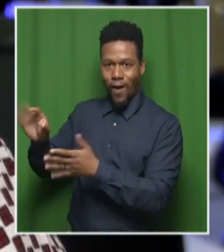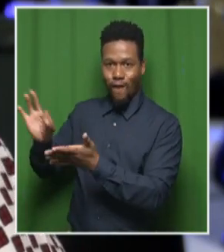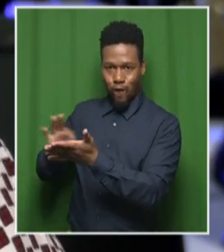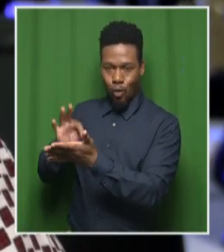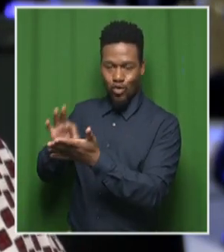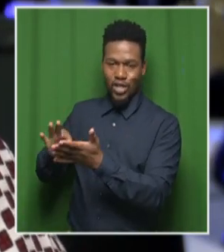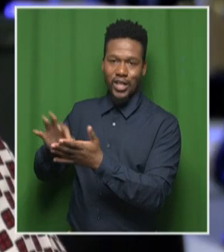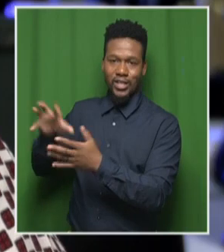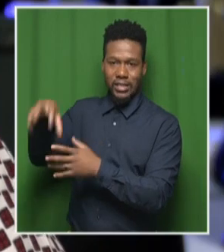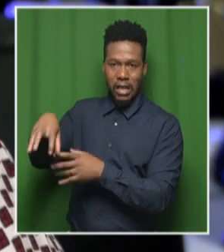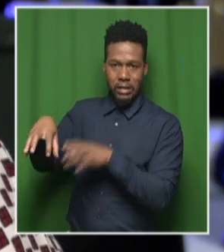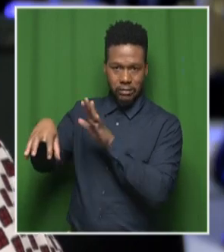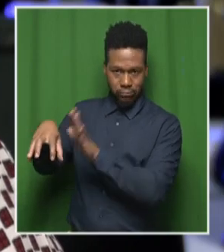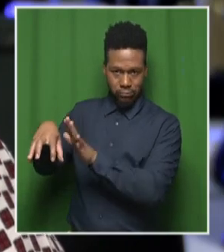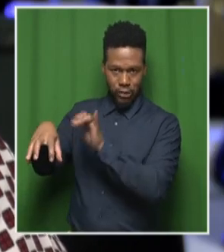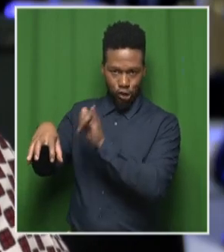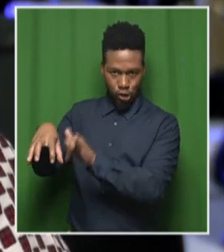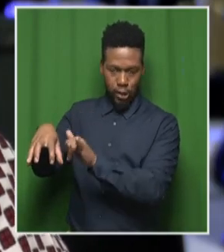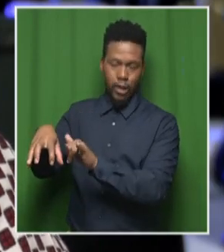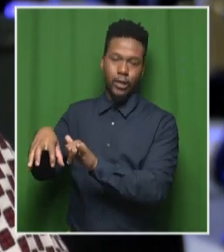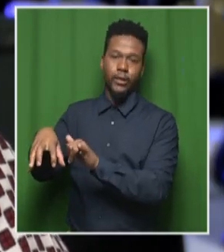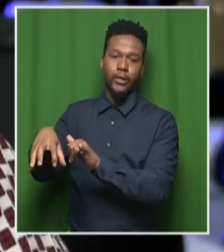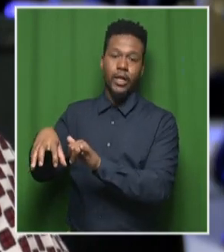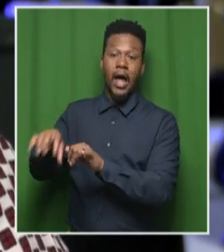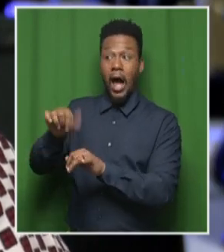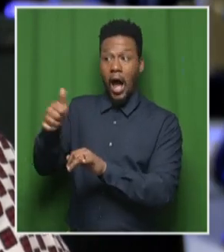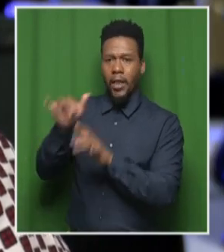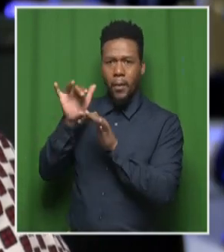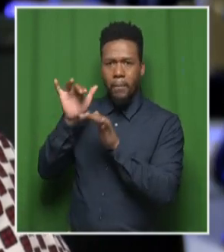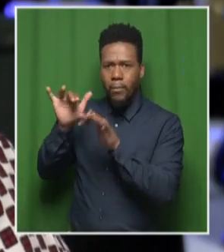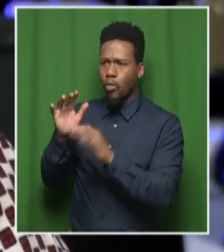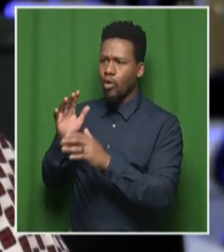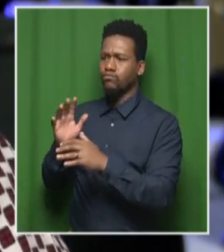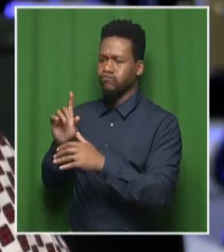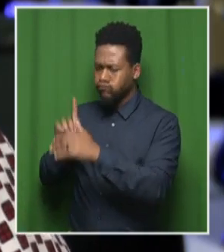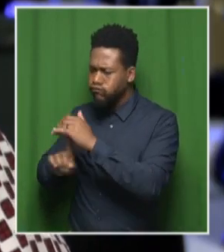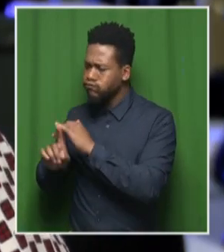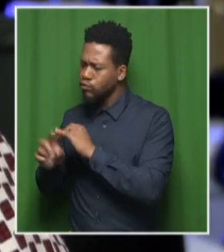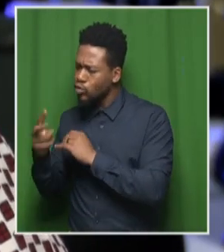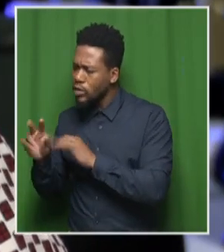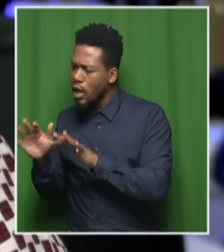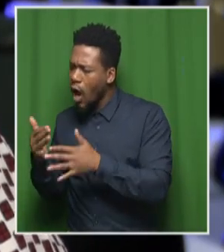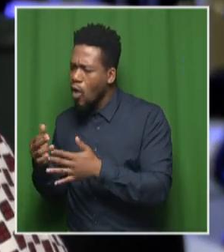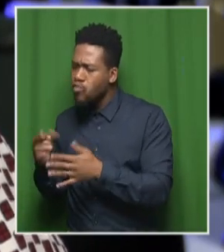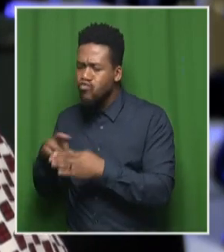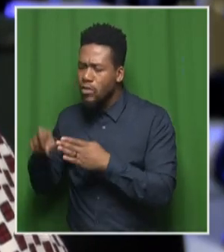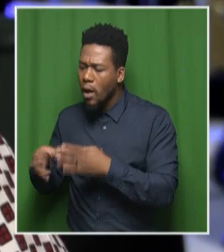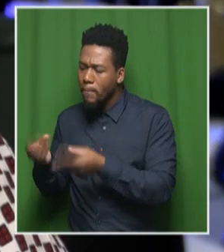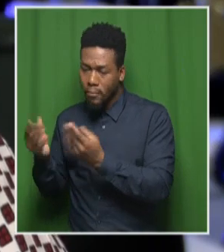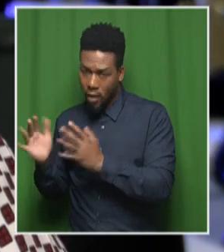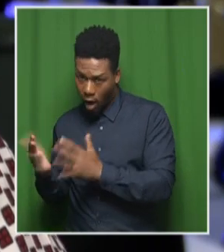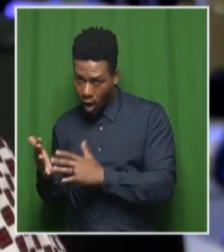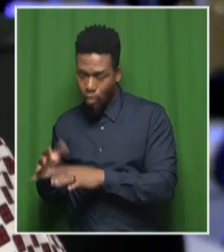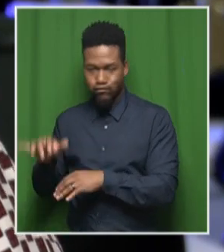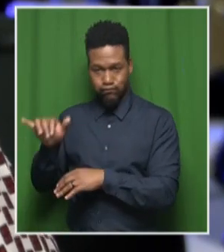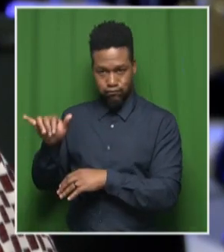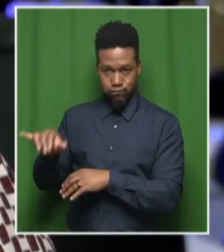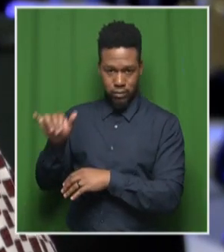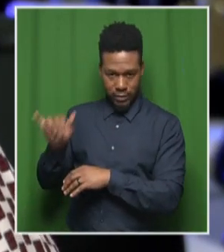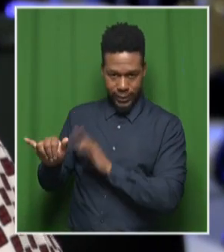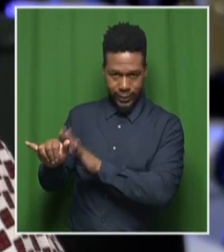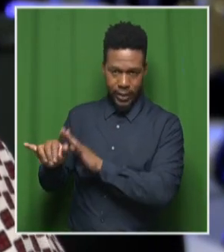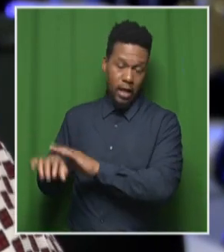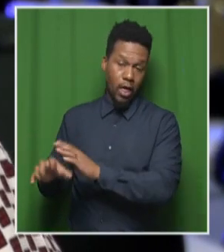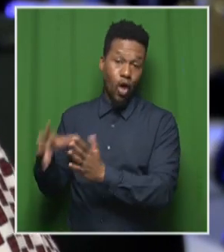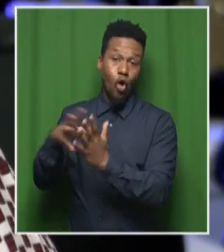have been there, when counting happened, to see how the results went, and then the other copy